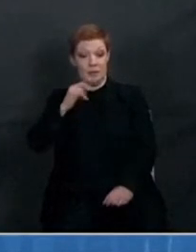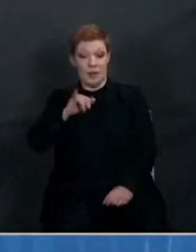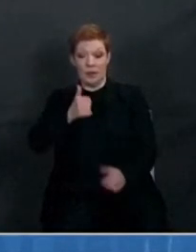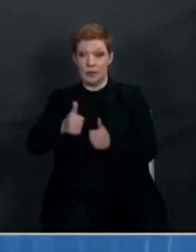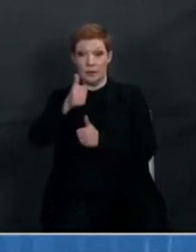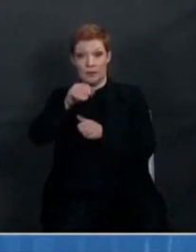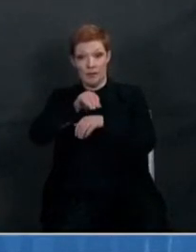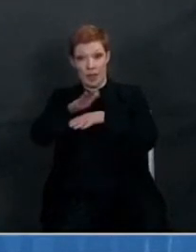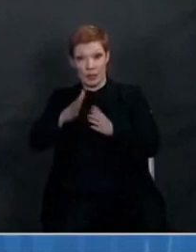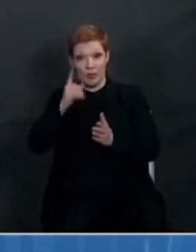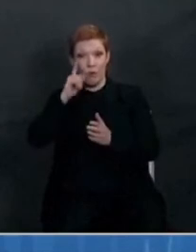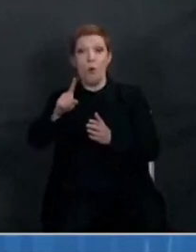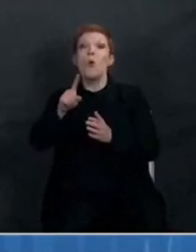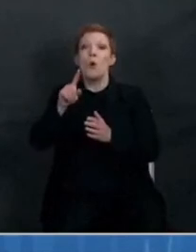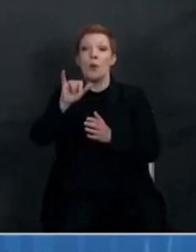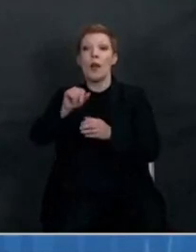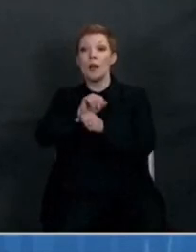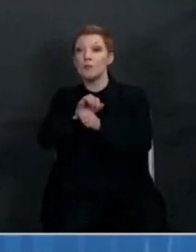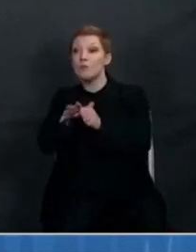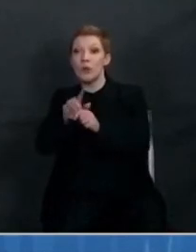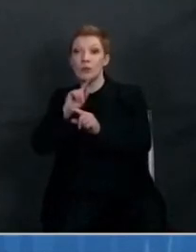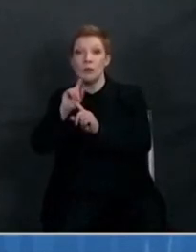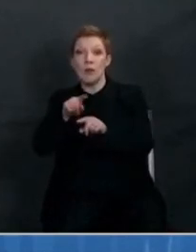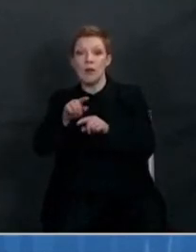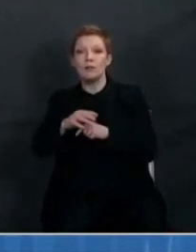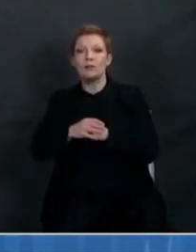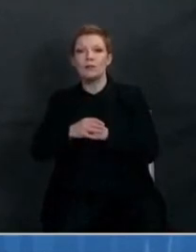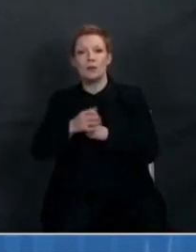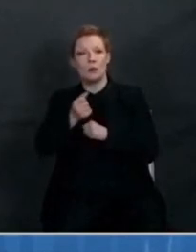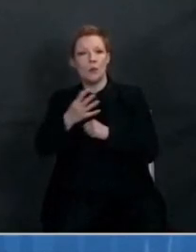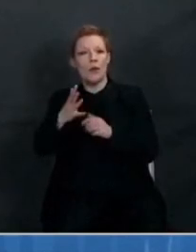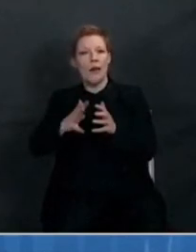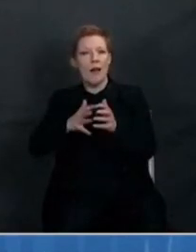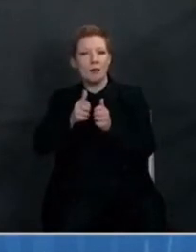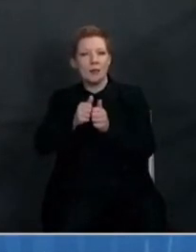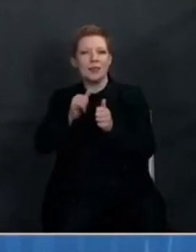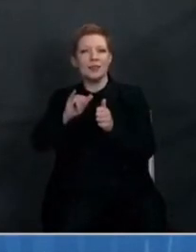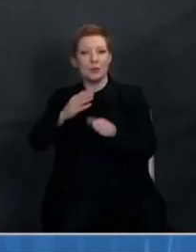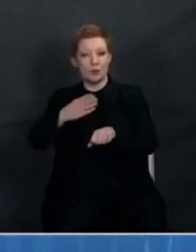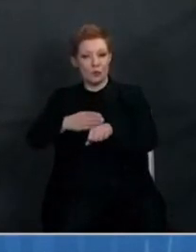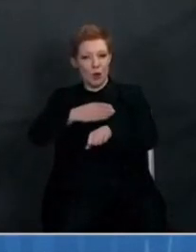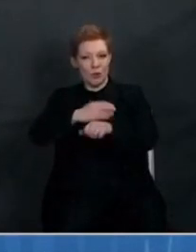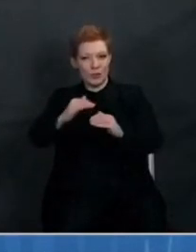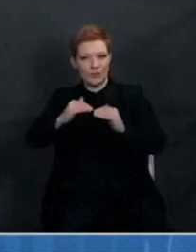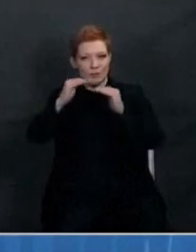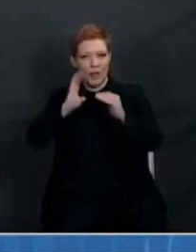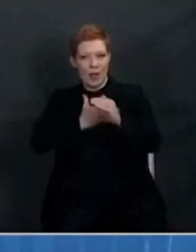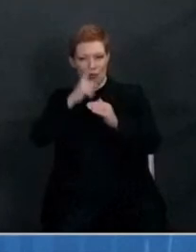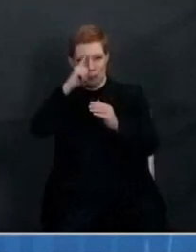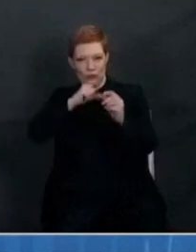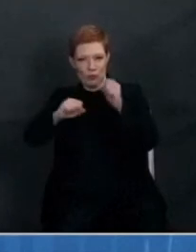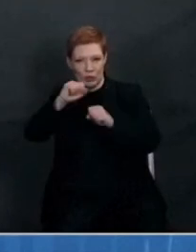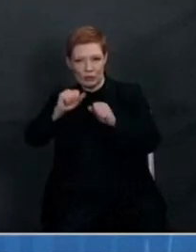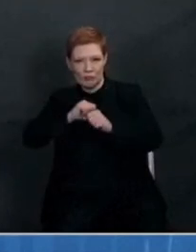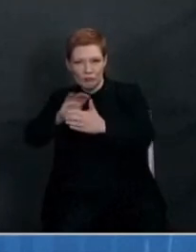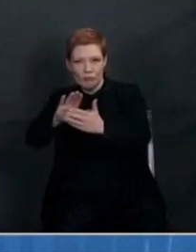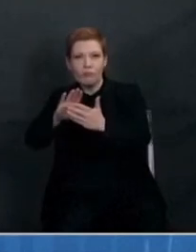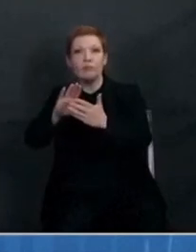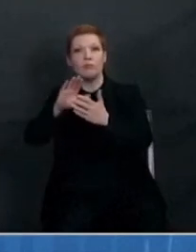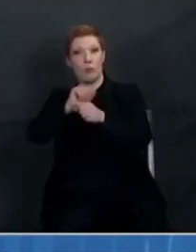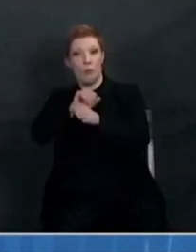Response. I'll have a couple of updates on our progress on our national strategy to defeat COVID-19 at the end of the briefing. But